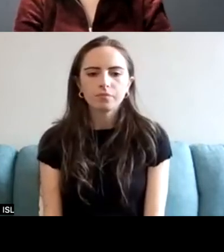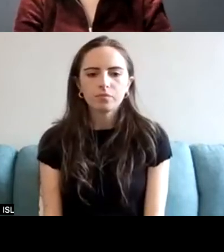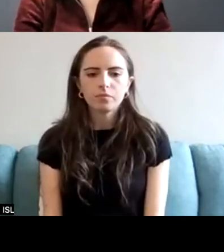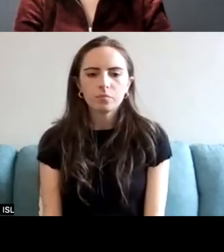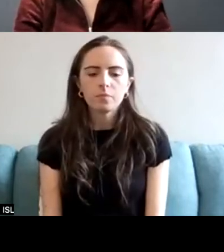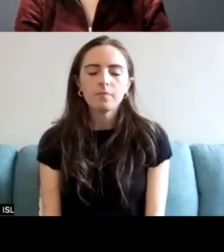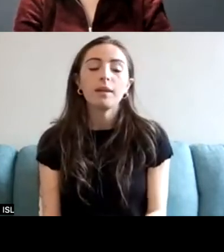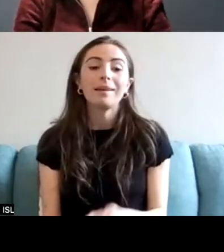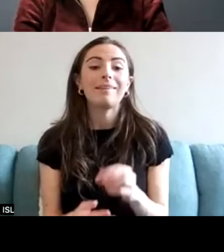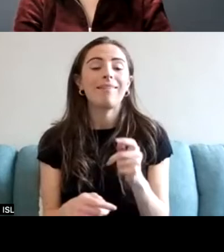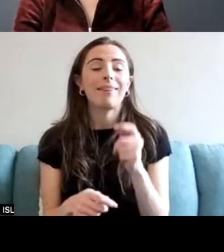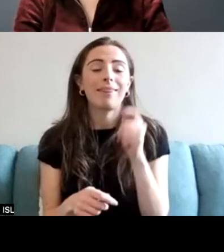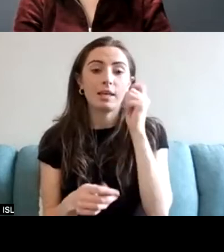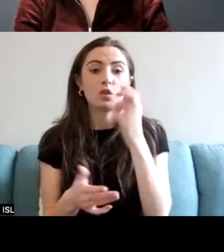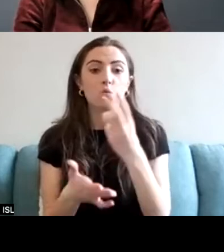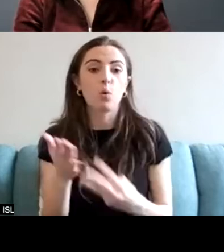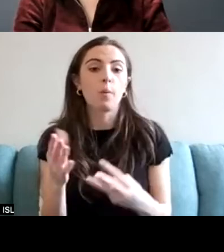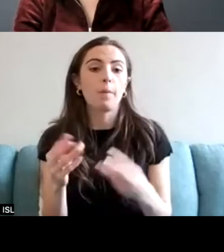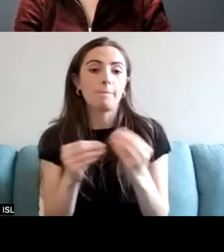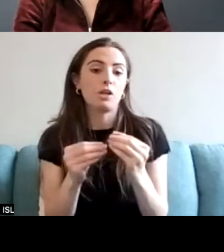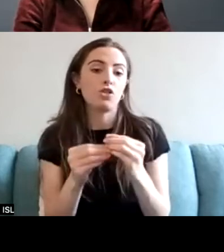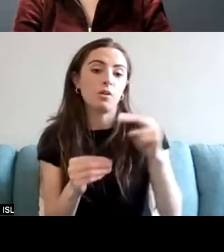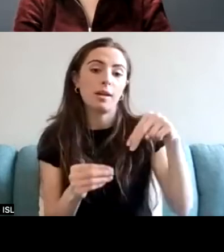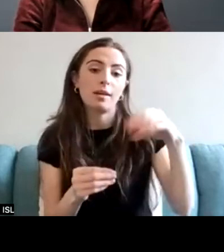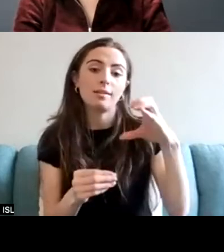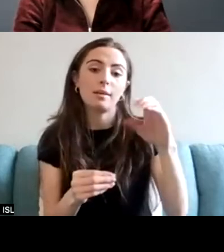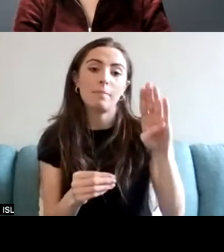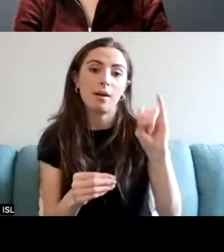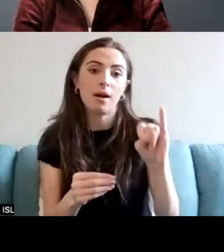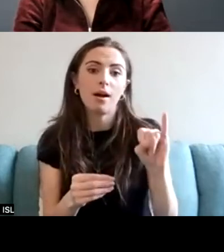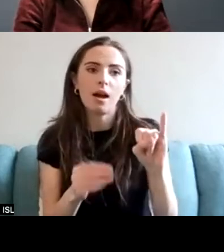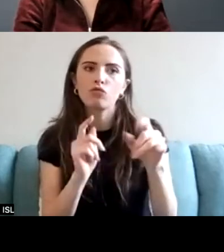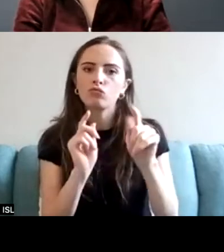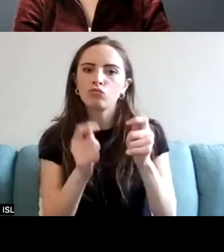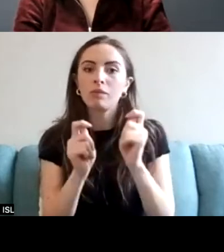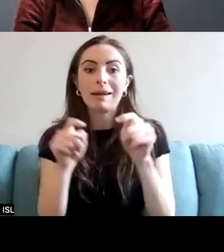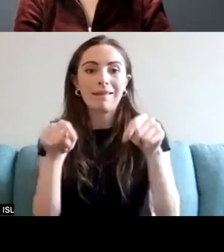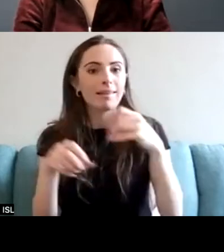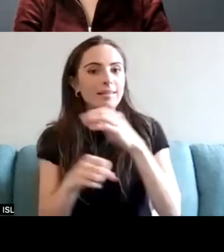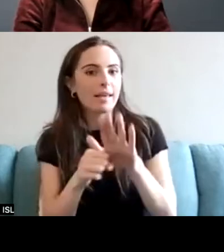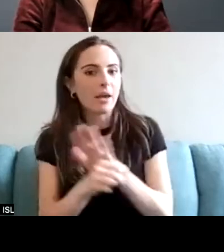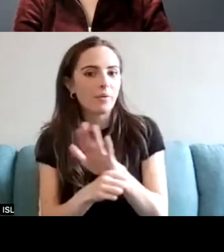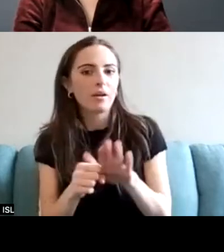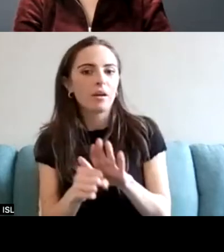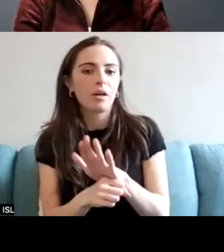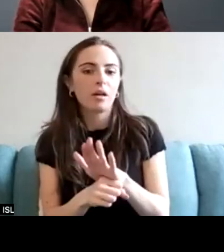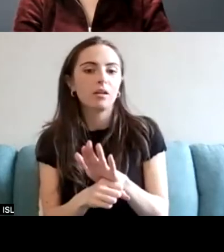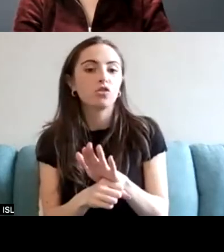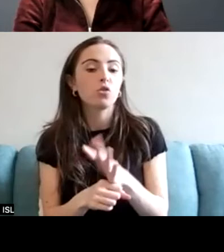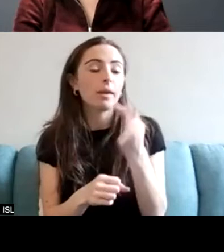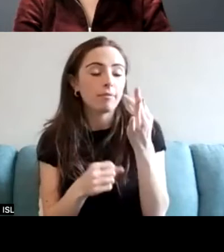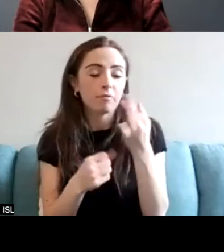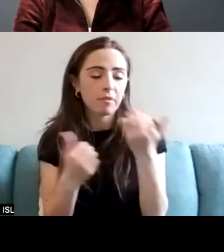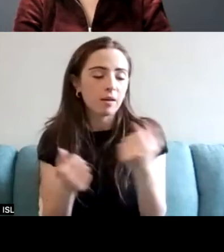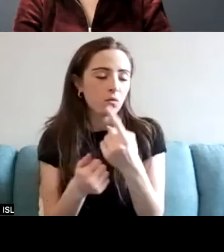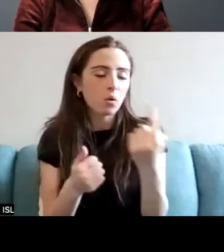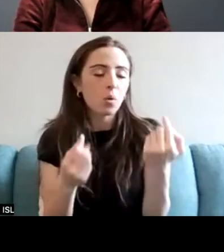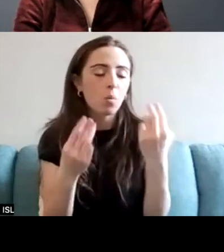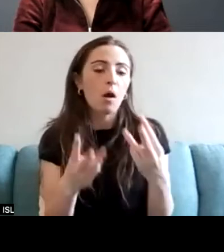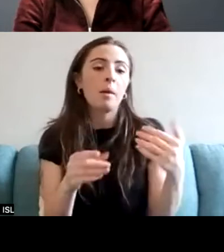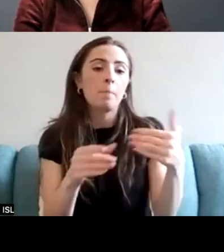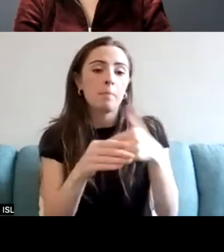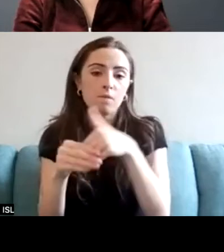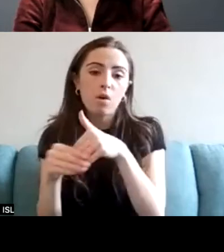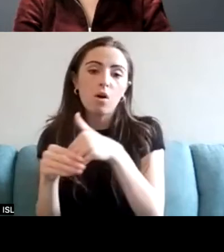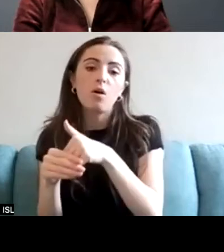that NCBI are delivering training in this area as well. And so if anyone wants to engage with that, to reach